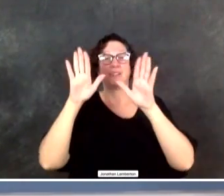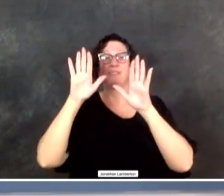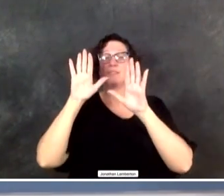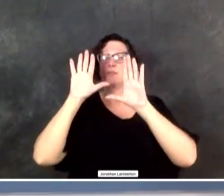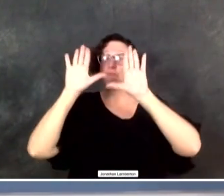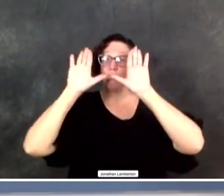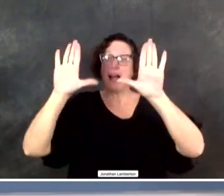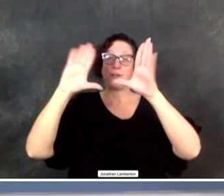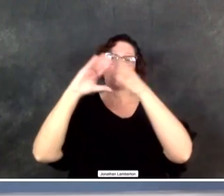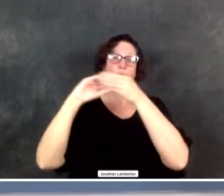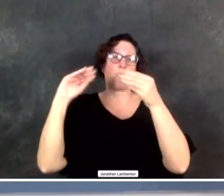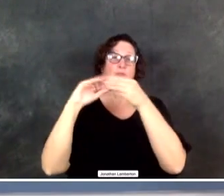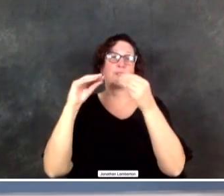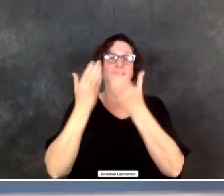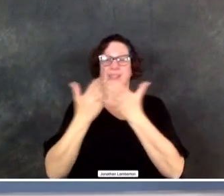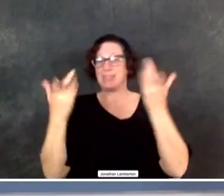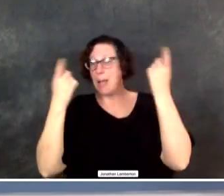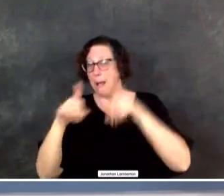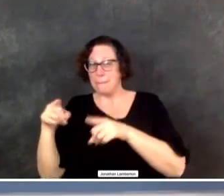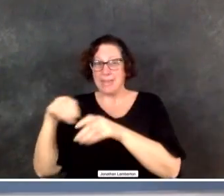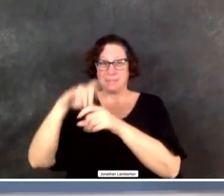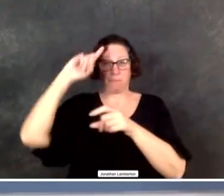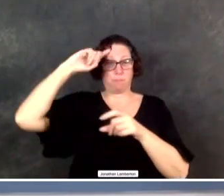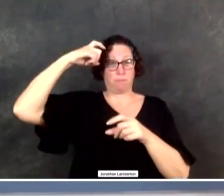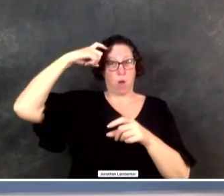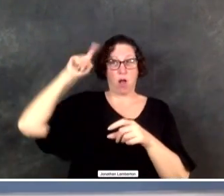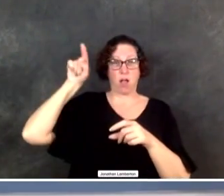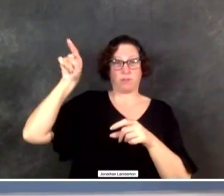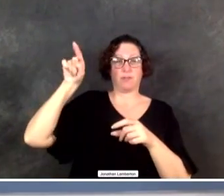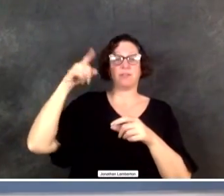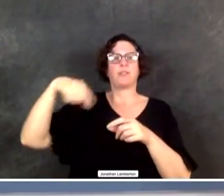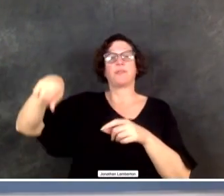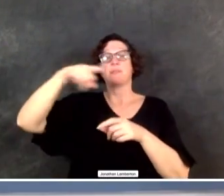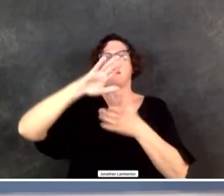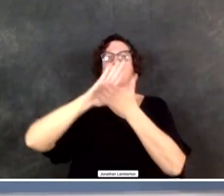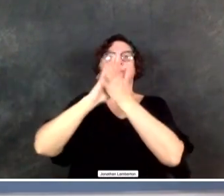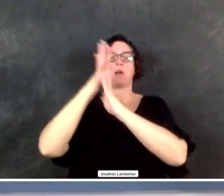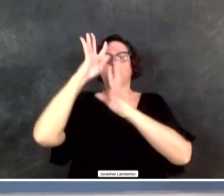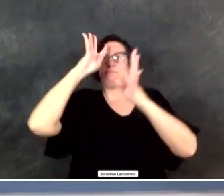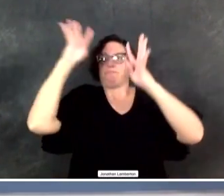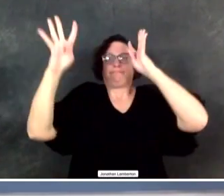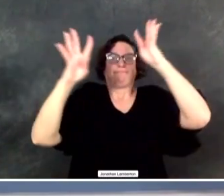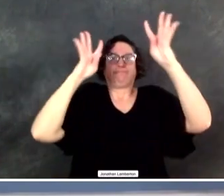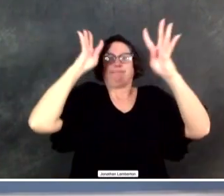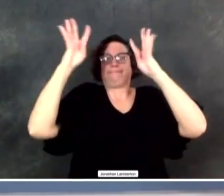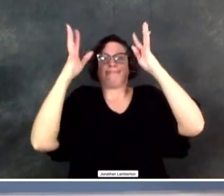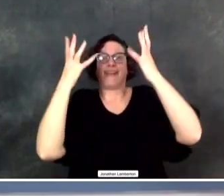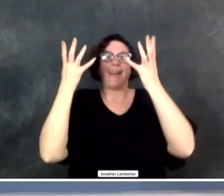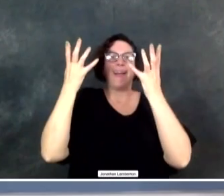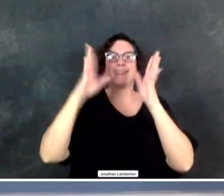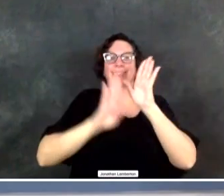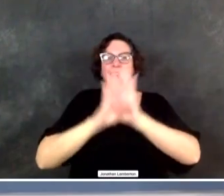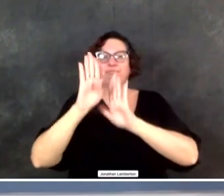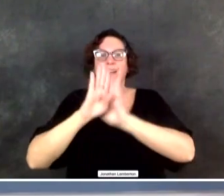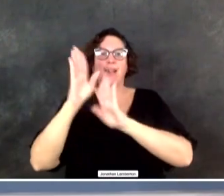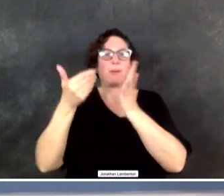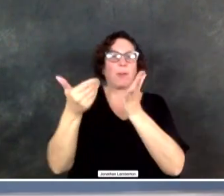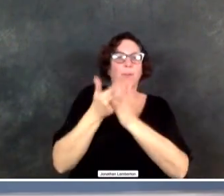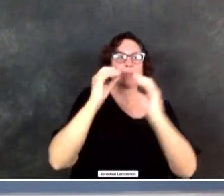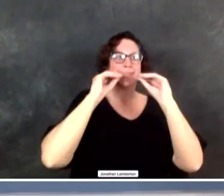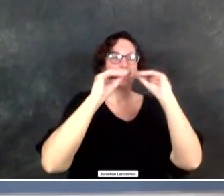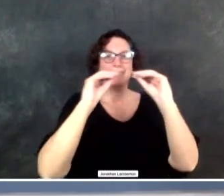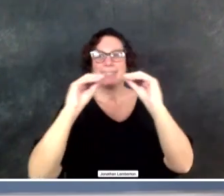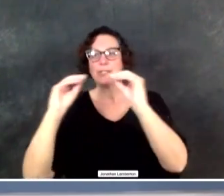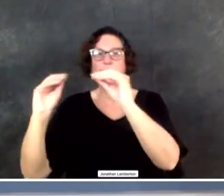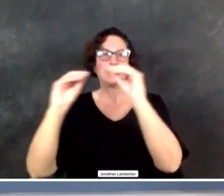doing things that are creative, but supporting each other. I will also say that, you know, to every dark cloud, there's a silver lining,